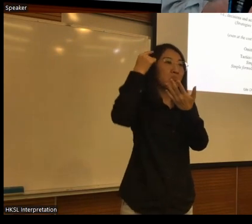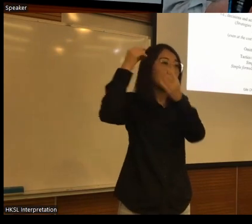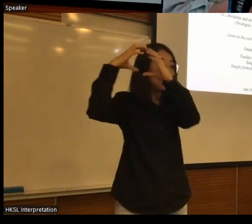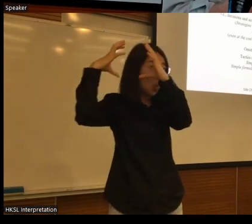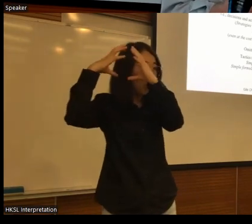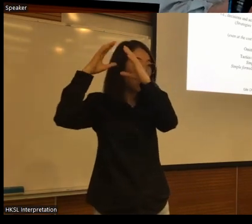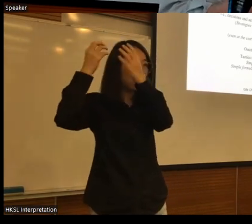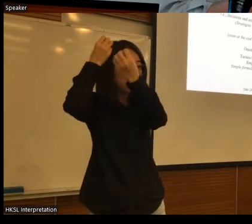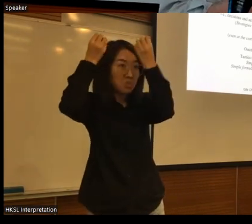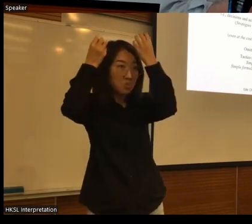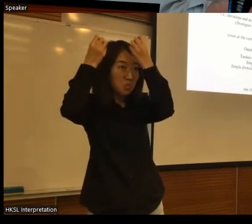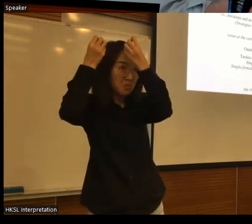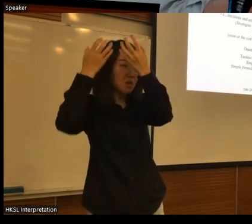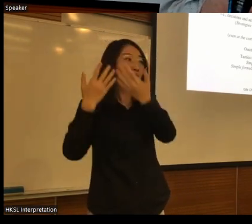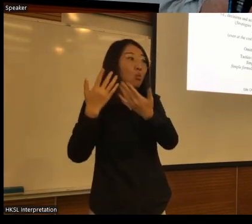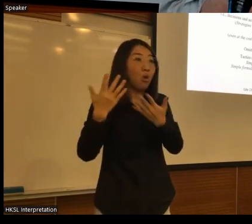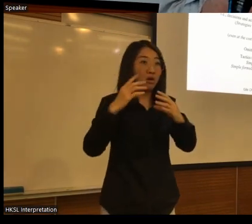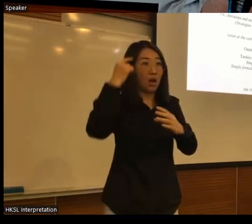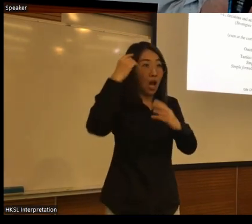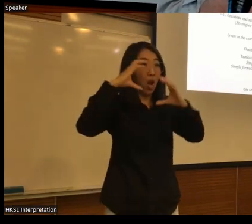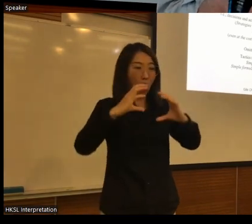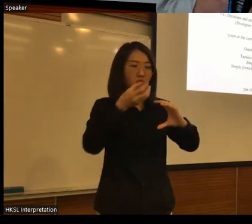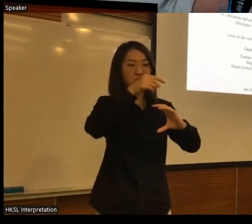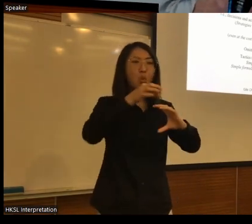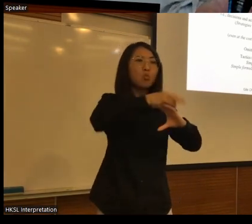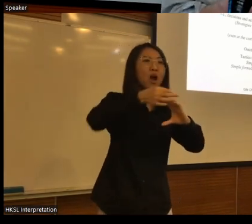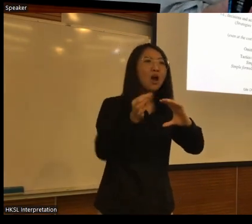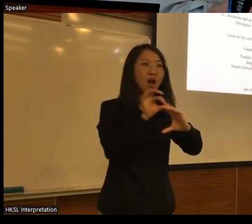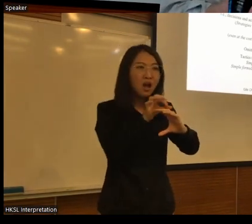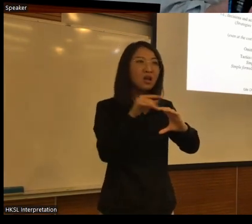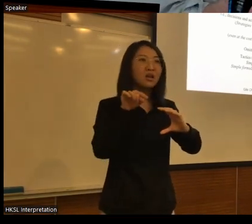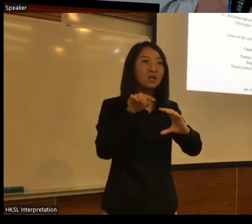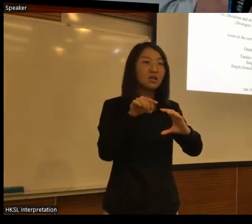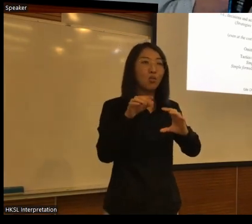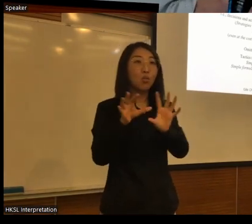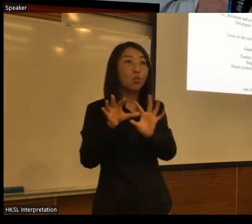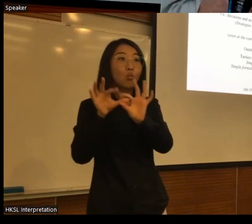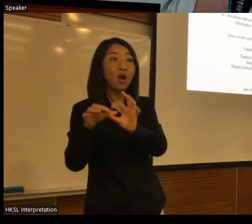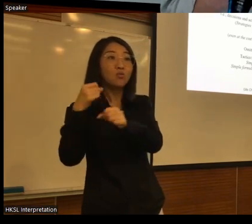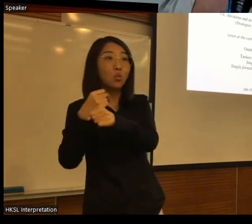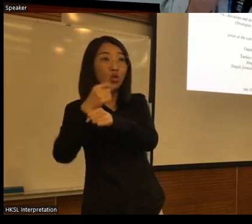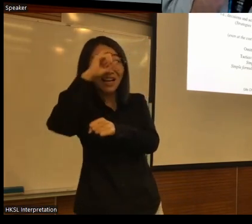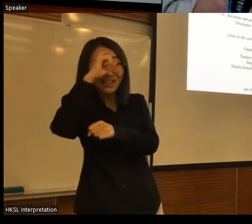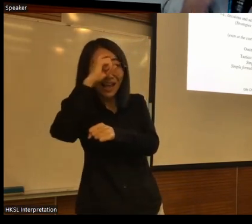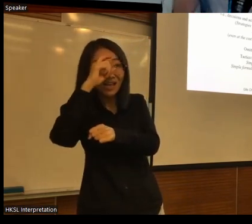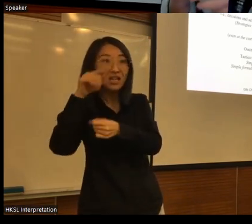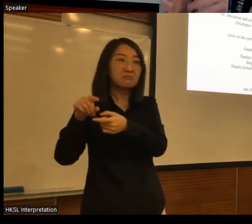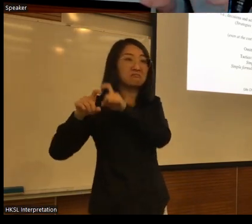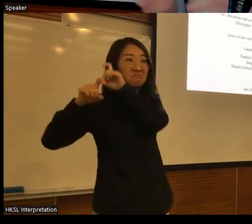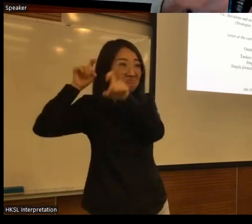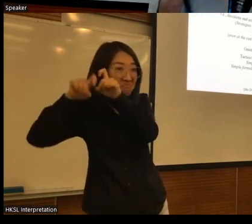brain areas that deal with working memory and its operation in